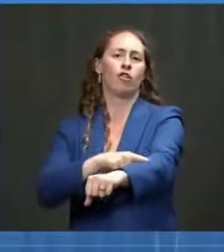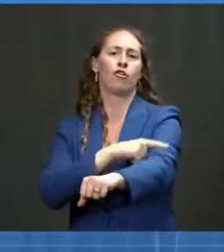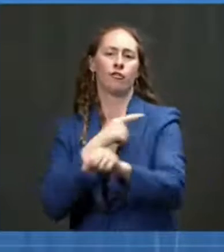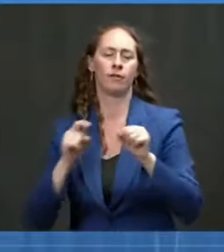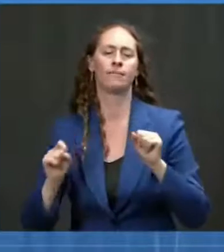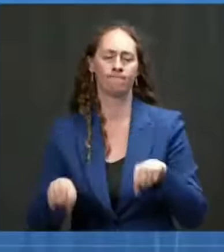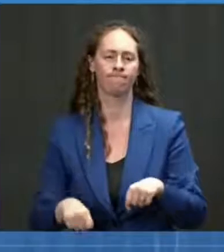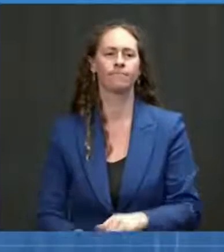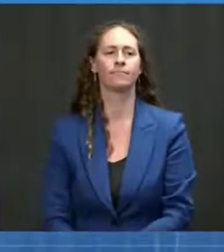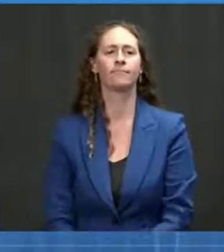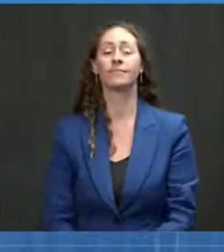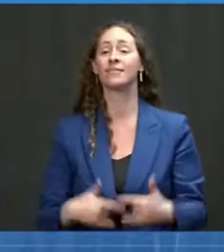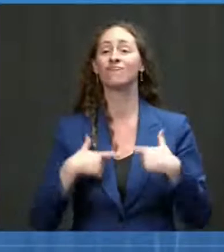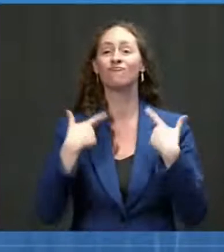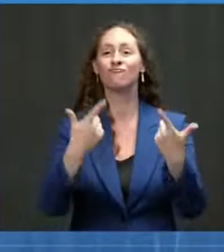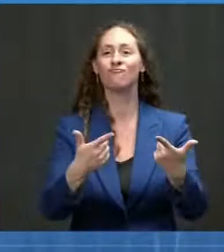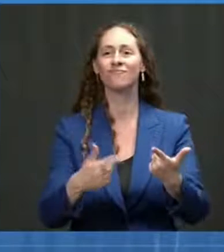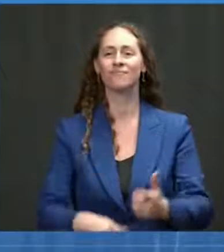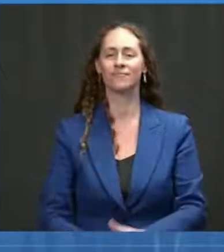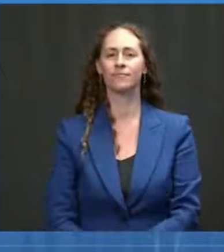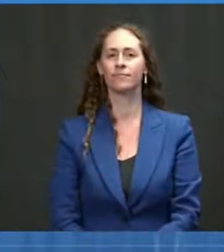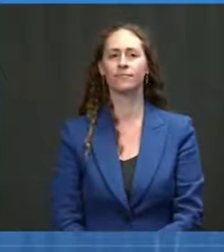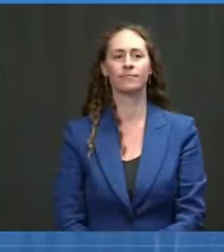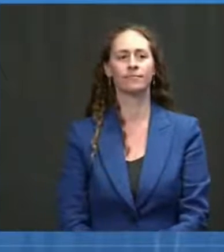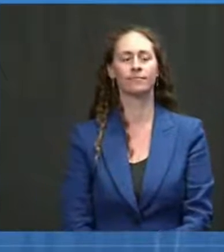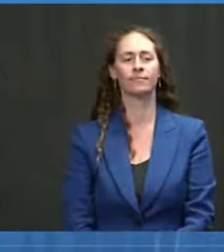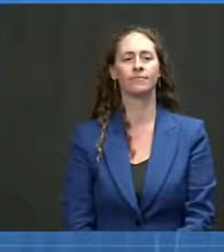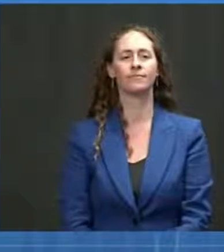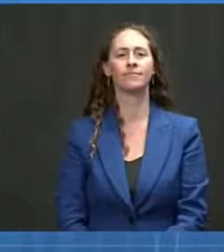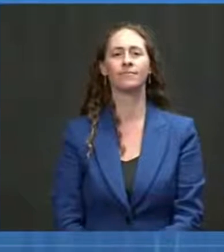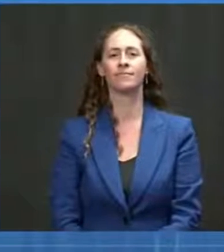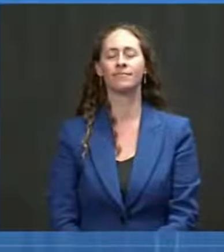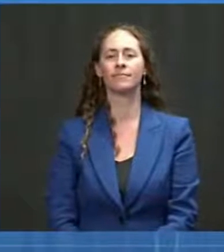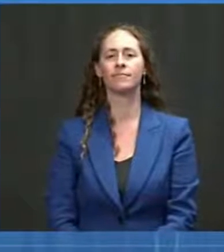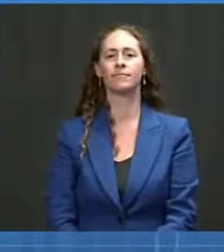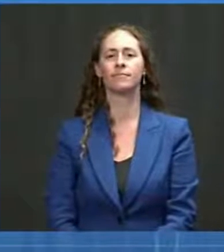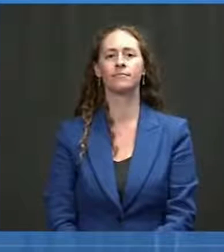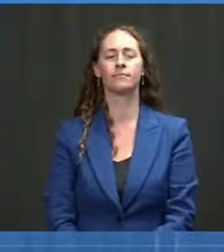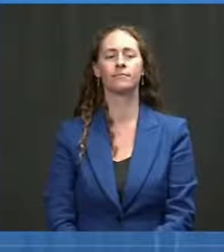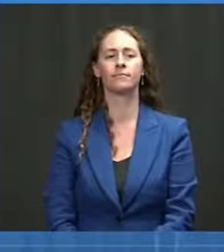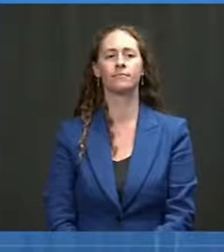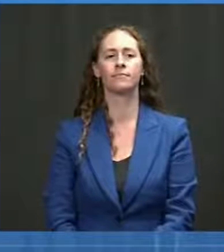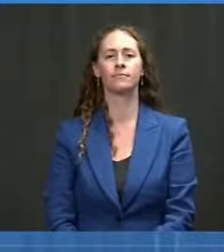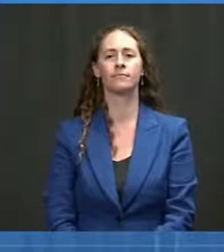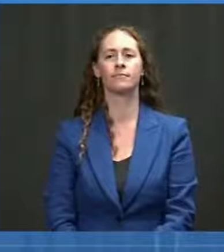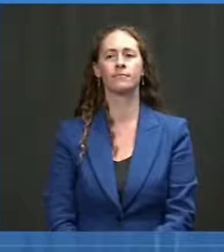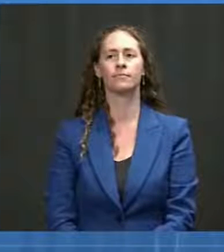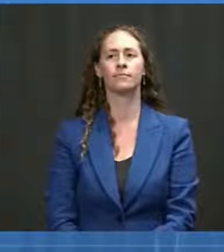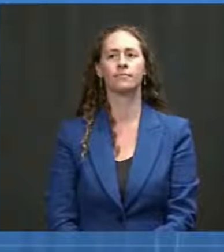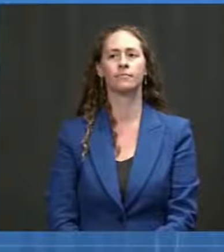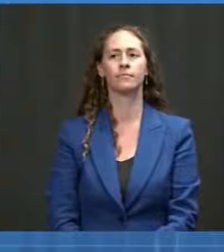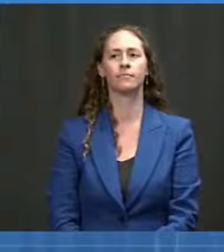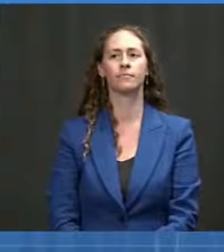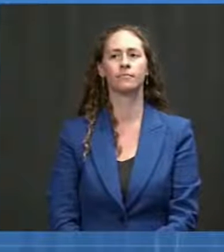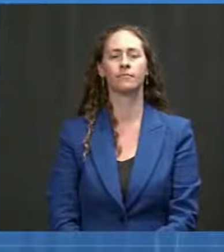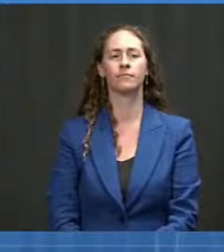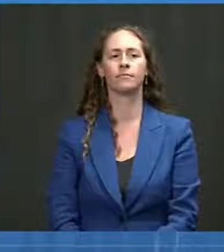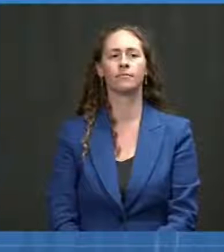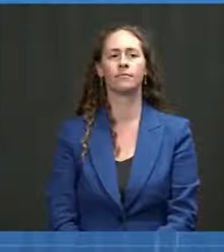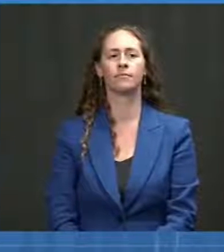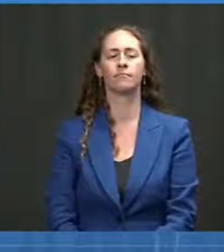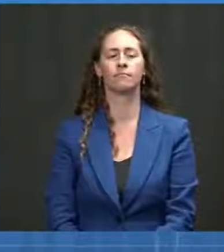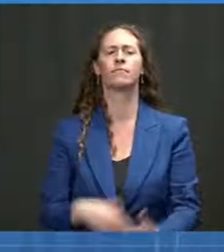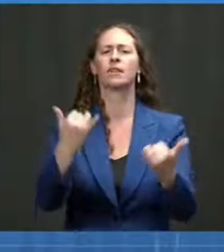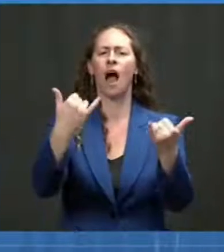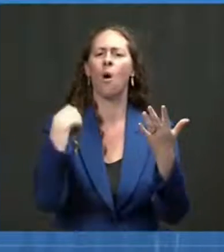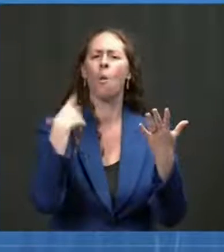Jeff. Thank you, Drs. Murphy, Fauci, and Walensky. I want to be clear, the